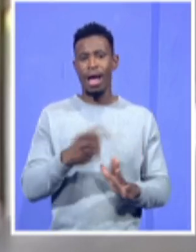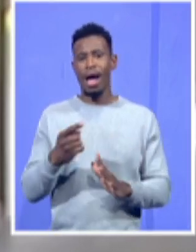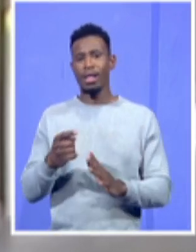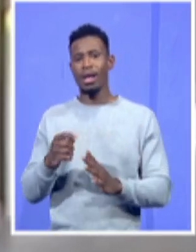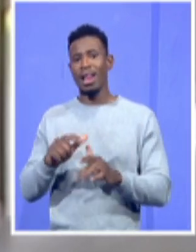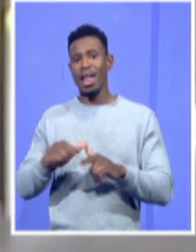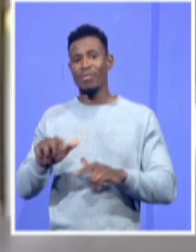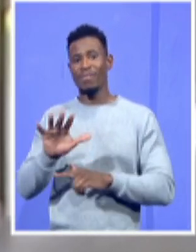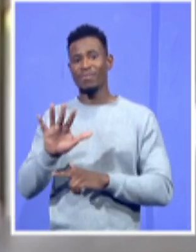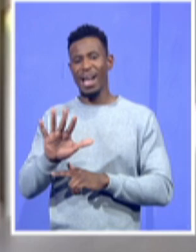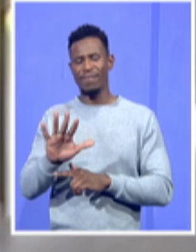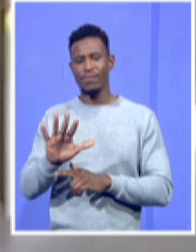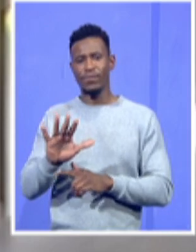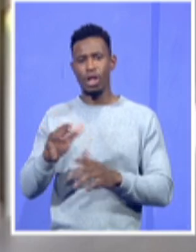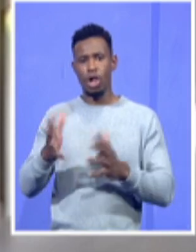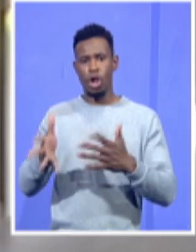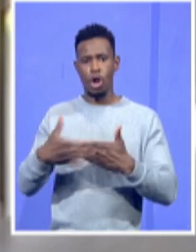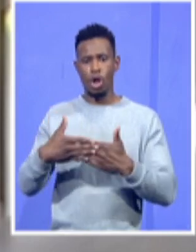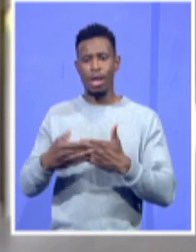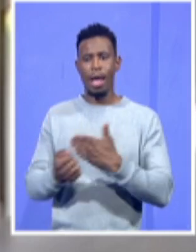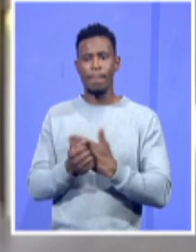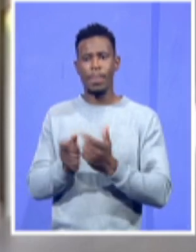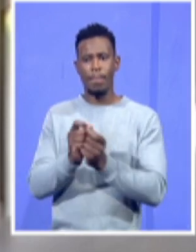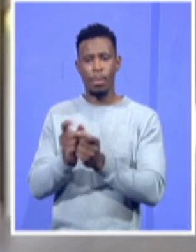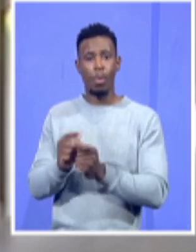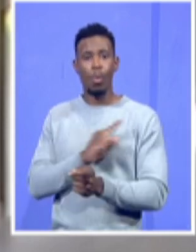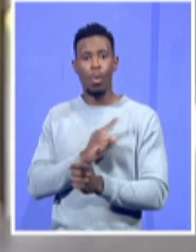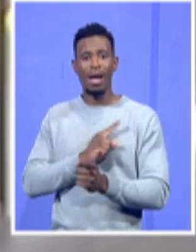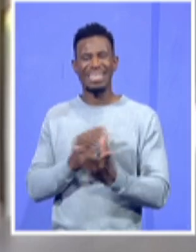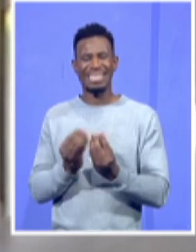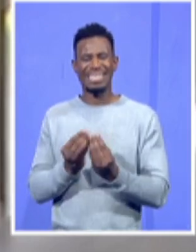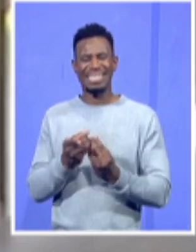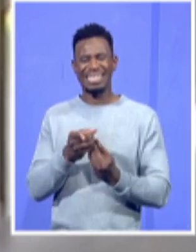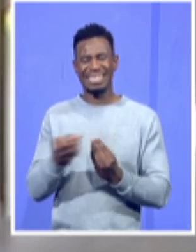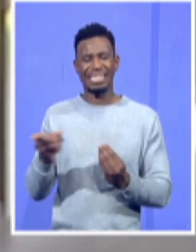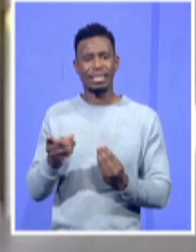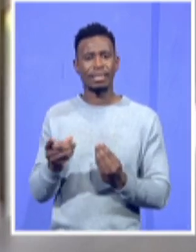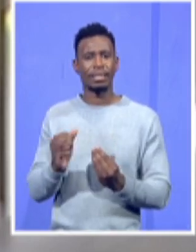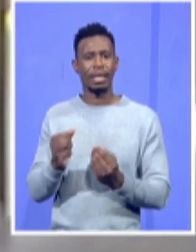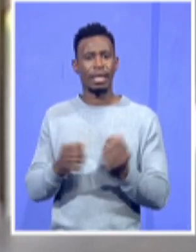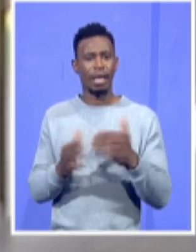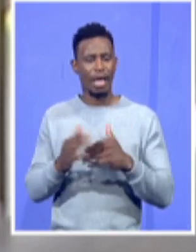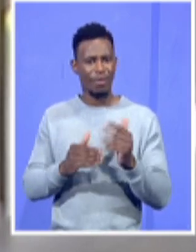when all of the infrastructure belonging to Passenger Rail Agency of South Africa was